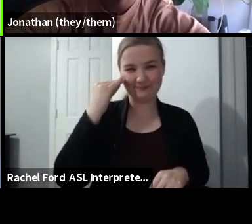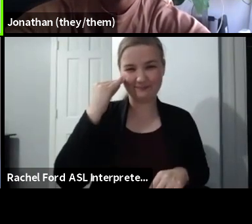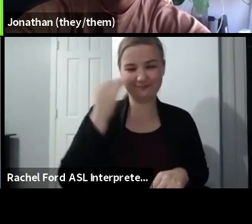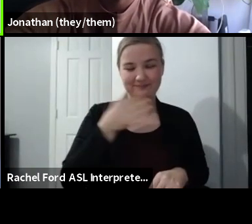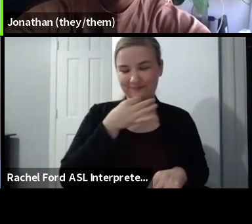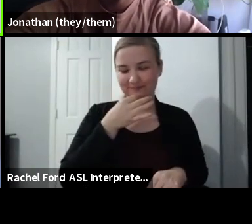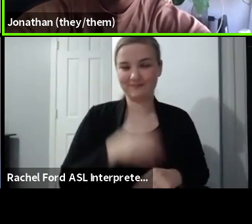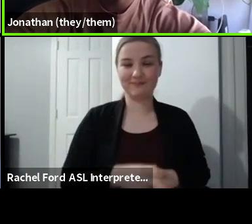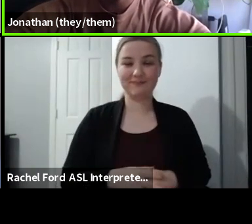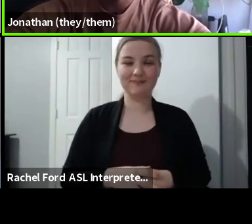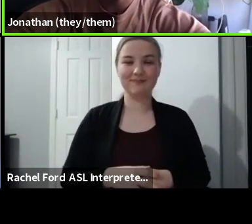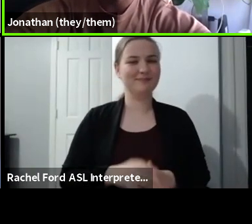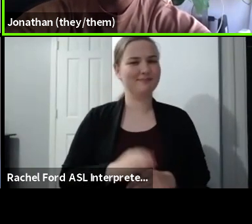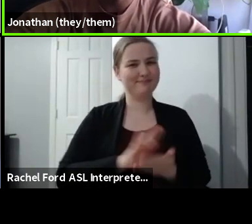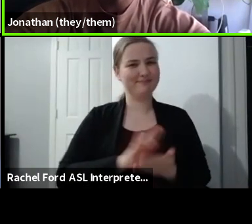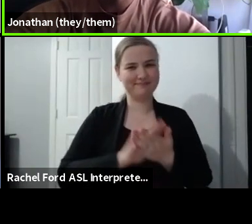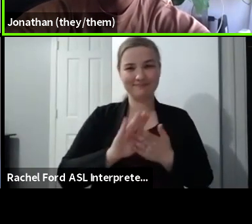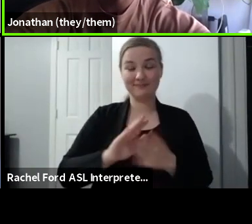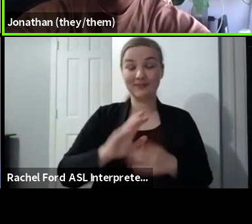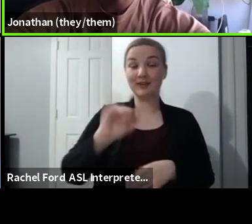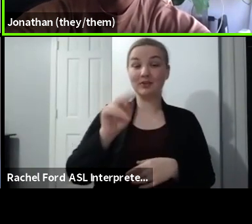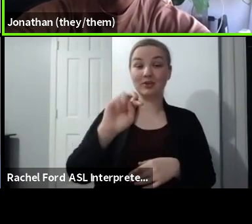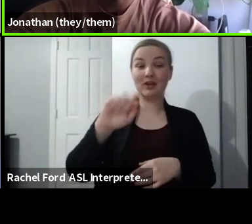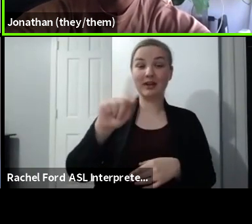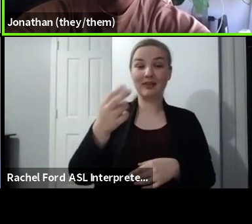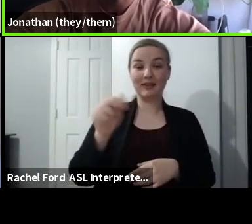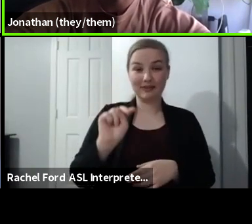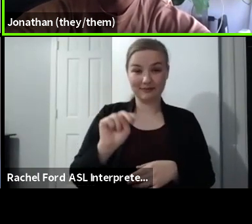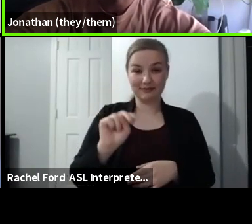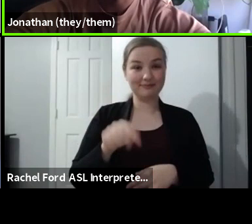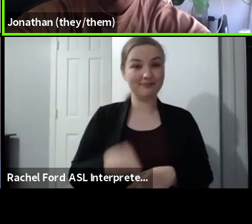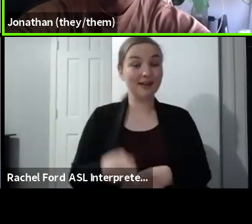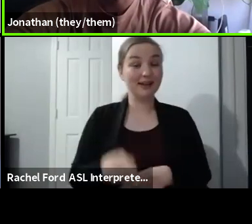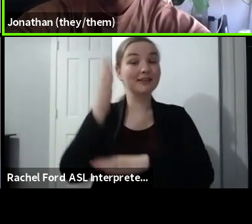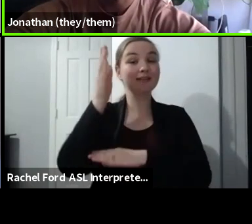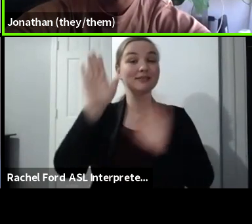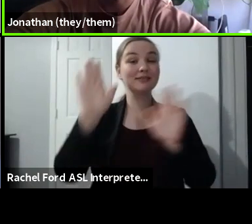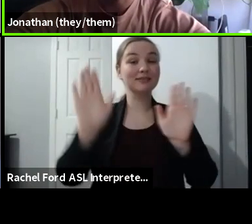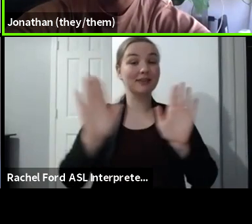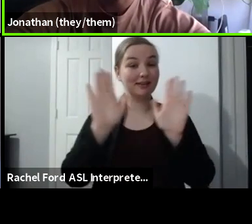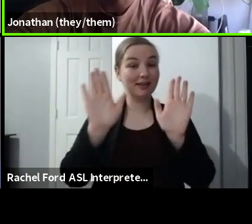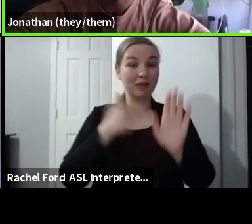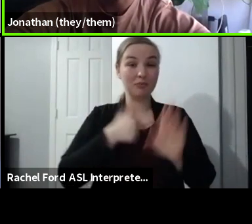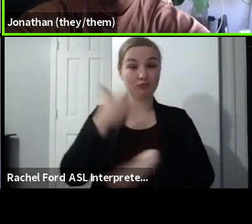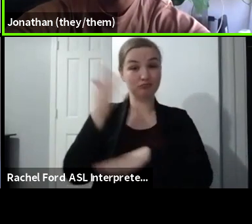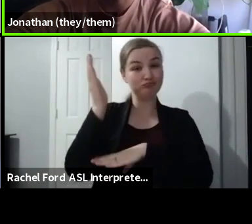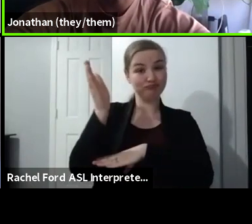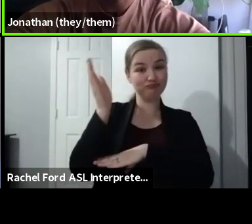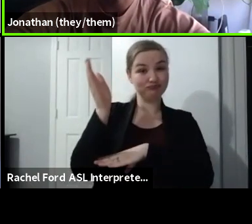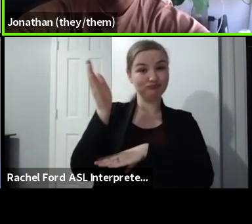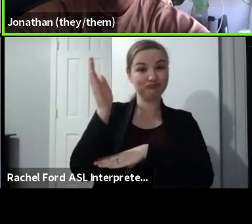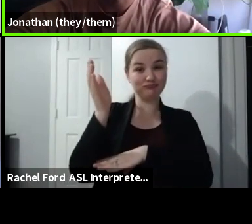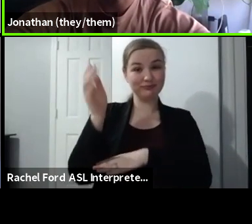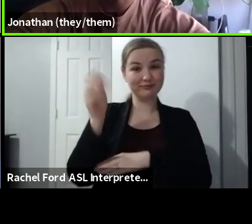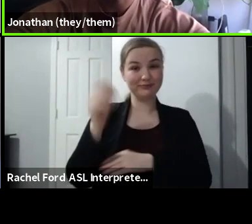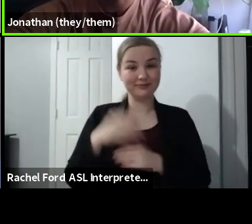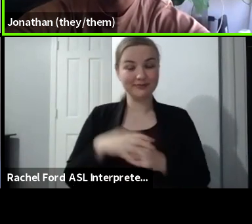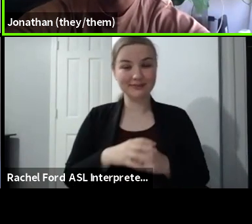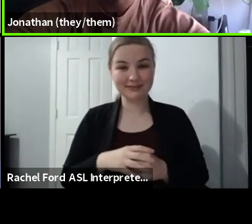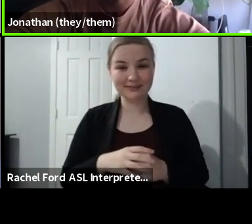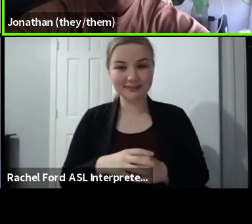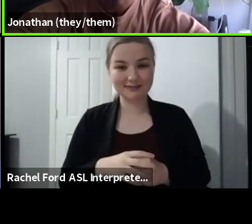Jonathan? I'm going to Reese Beach on Sunday. That'll be cool. Get as much beach as I can before it